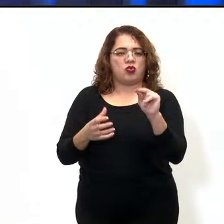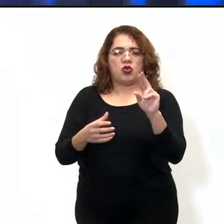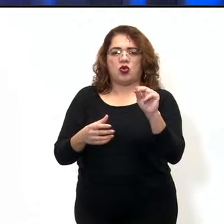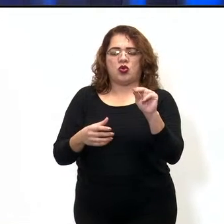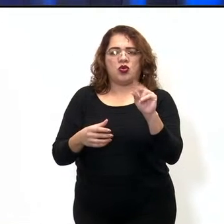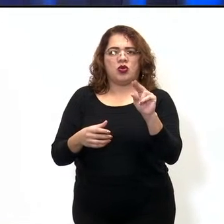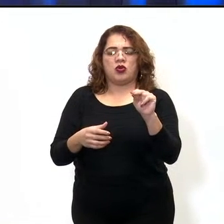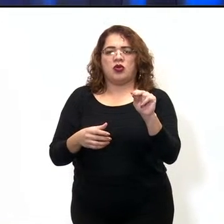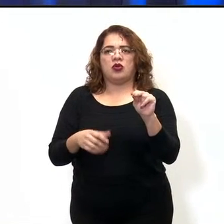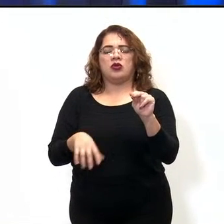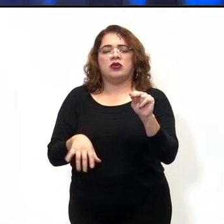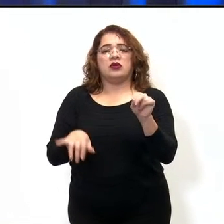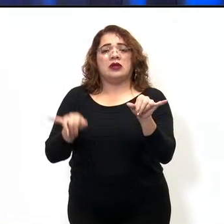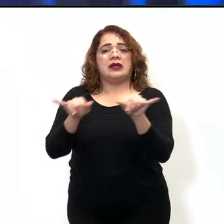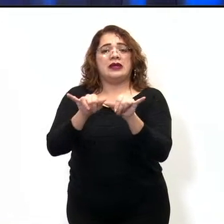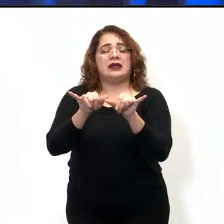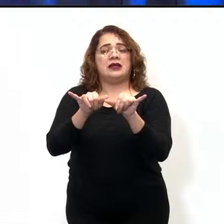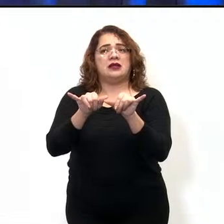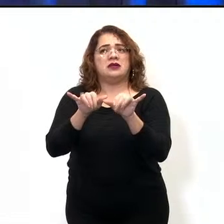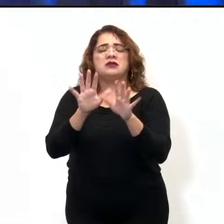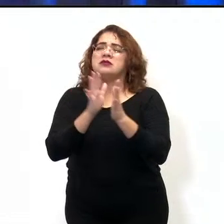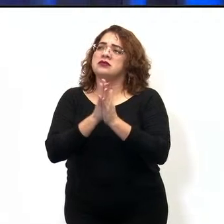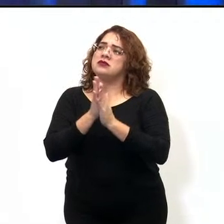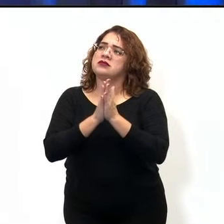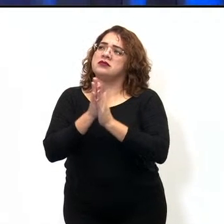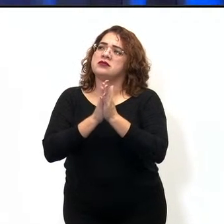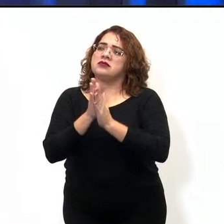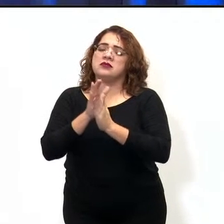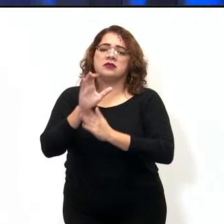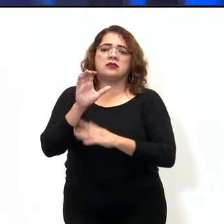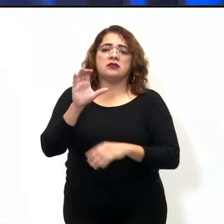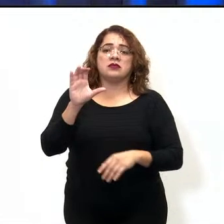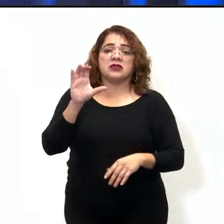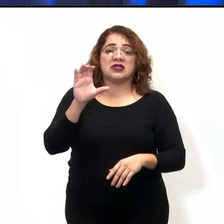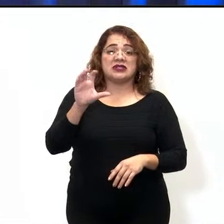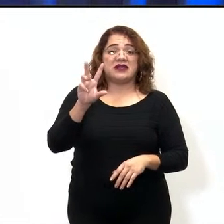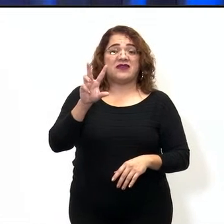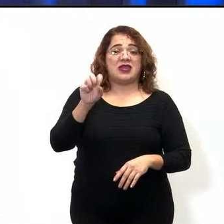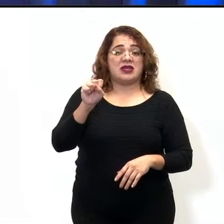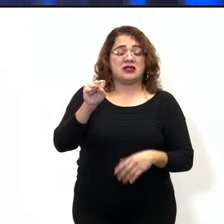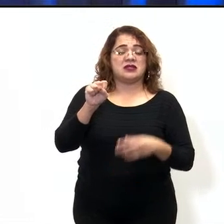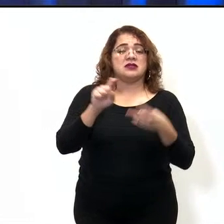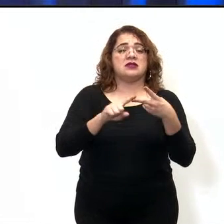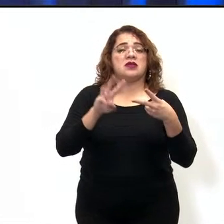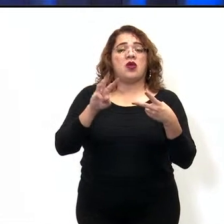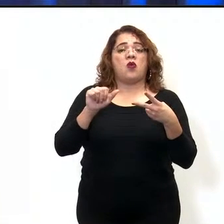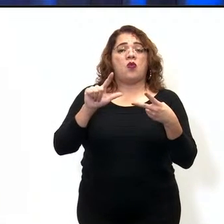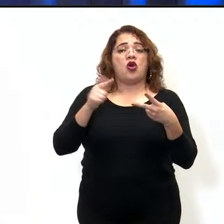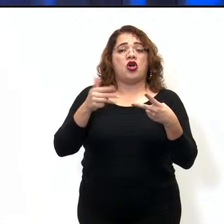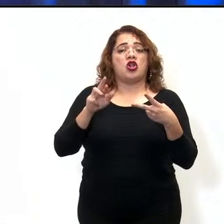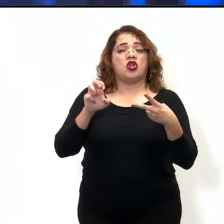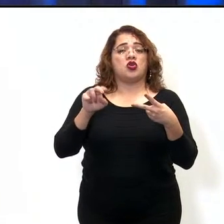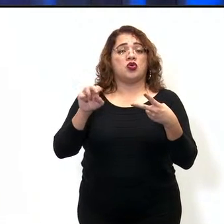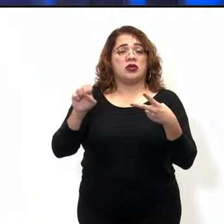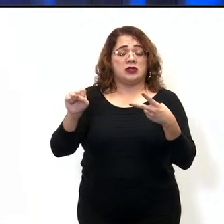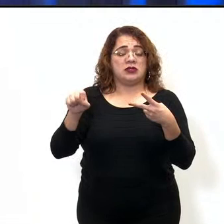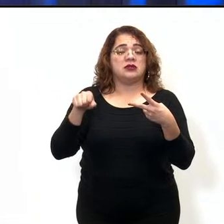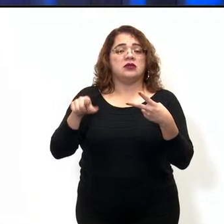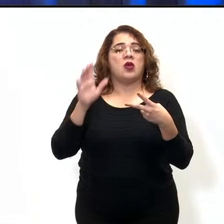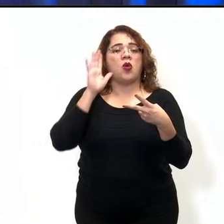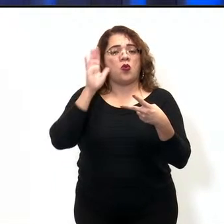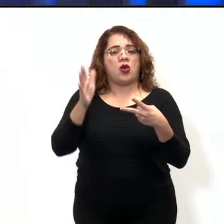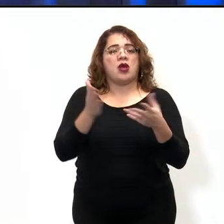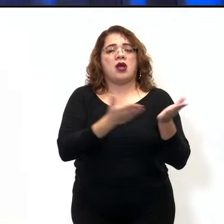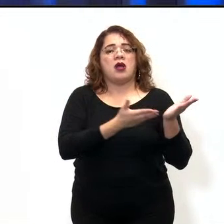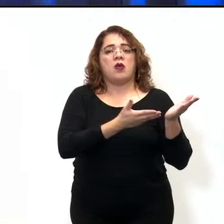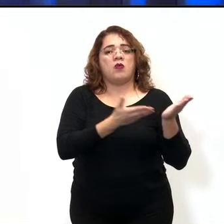The system that will be working, so CVS and Walgreens are engaged in a program where they will be bringing